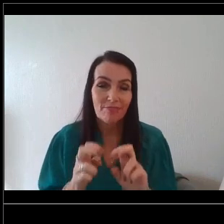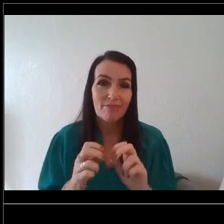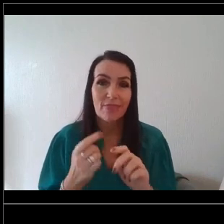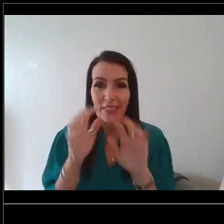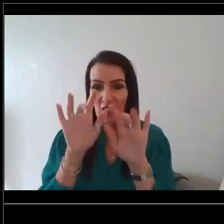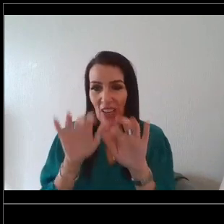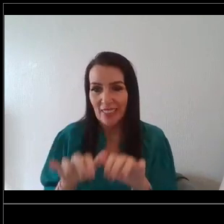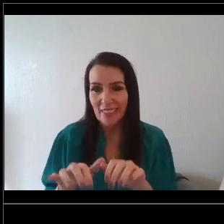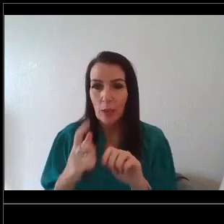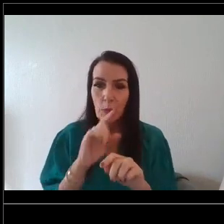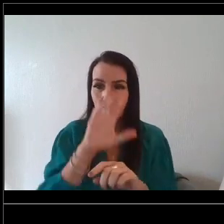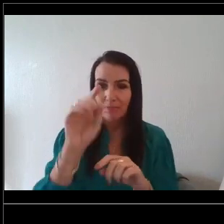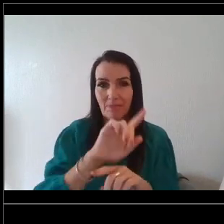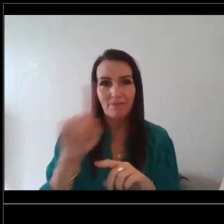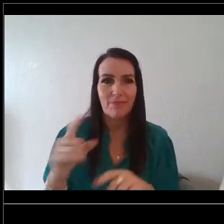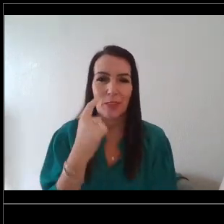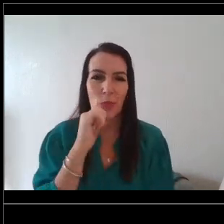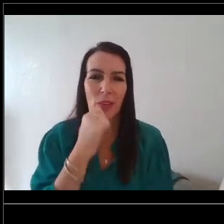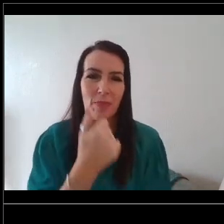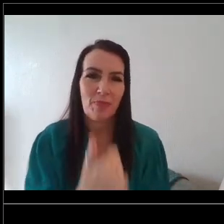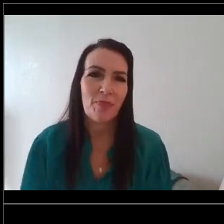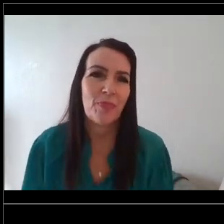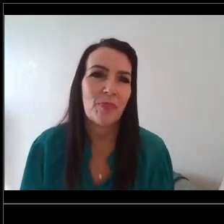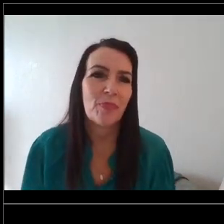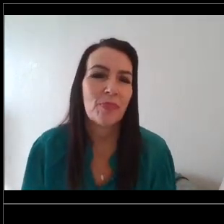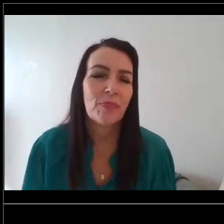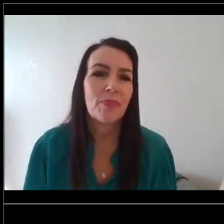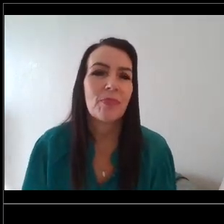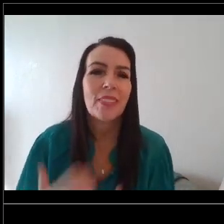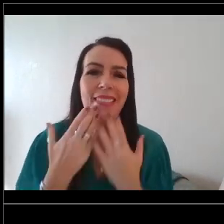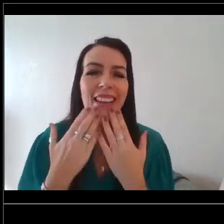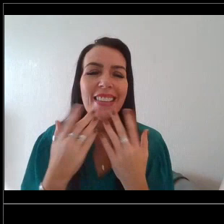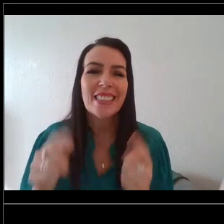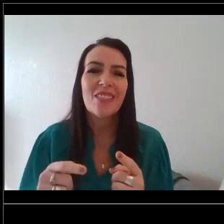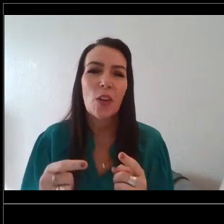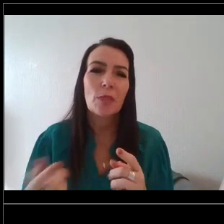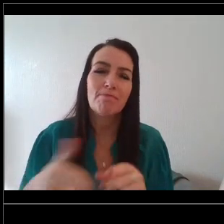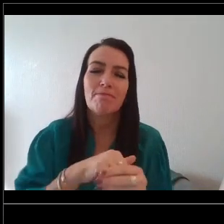and we can get back to you as soon as possible. But thanks again for tuning in,